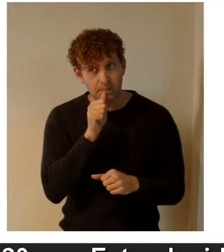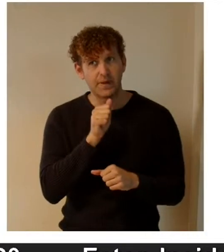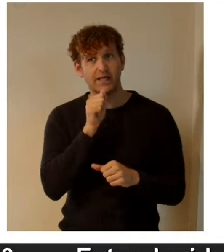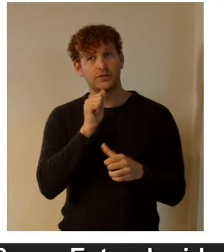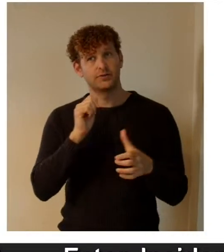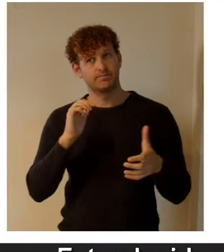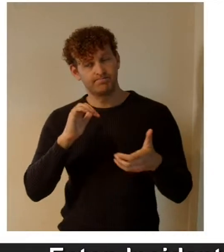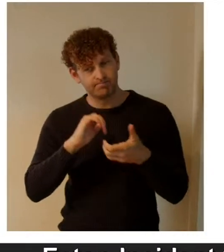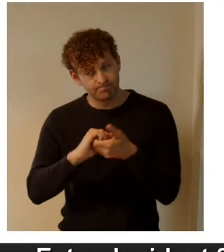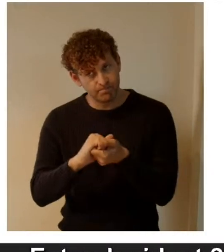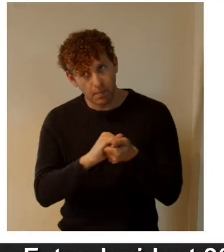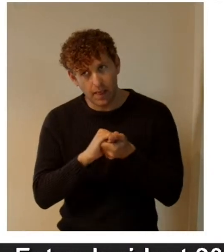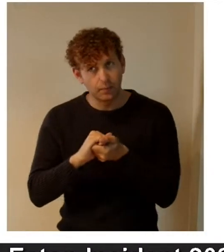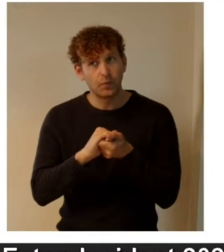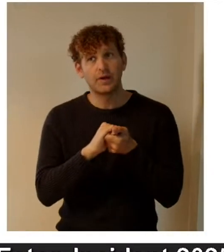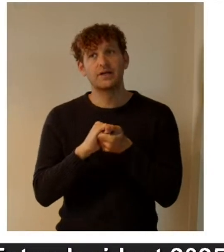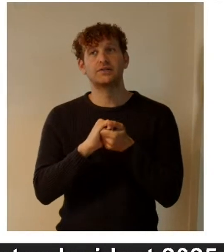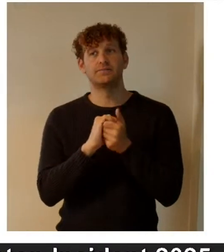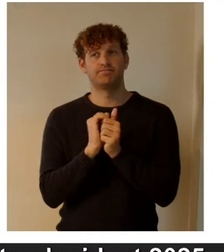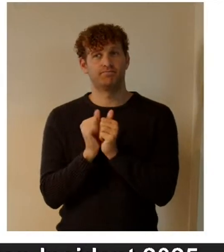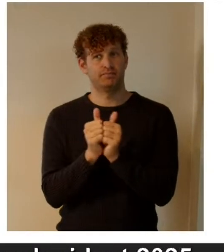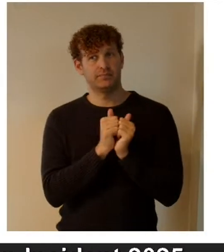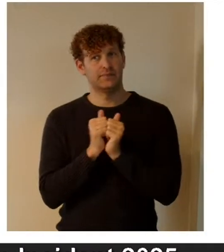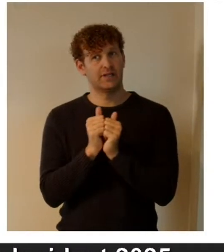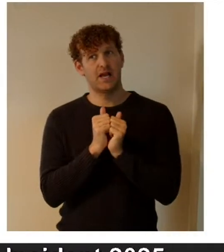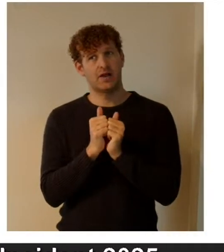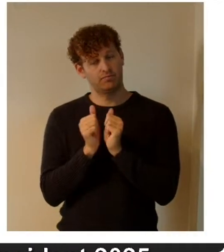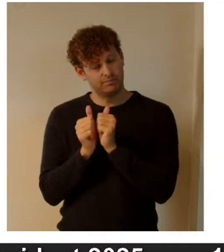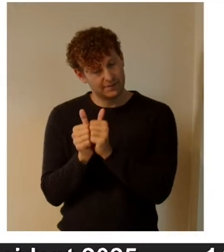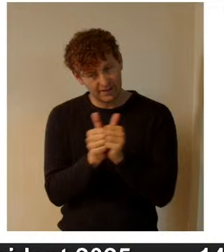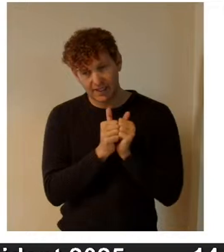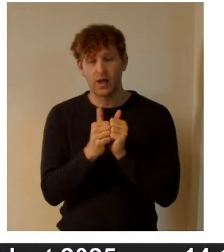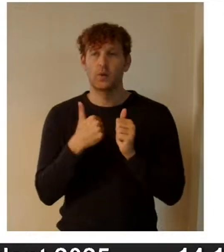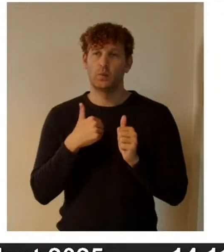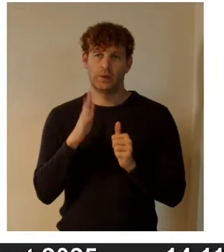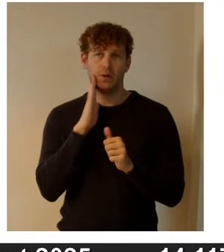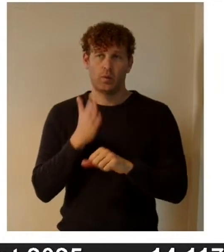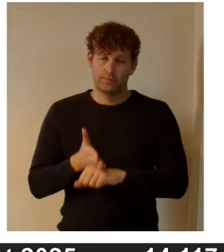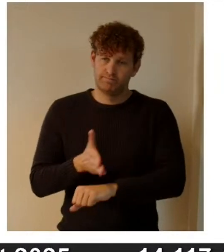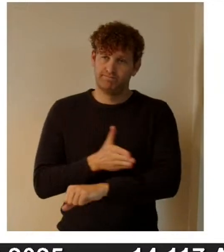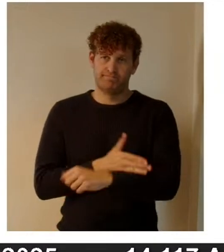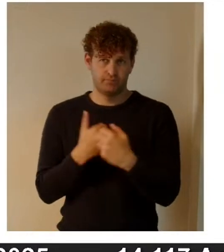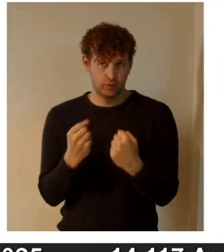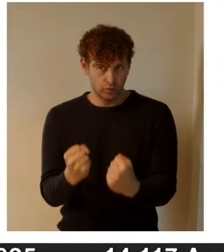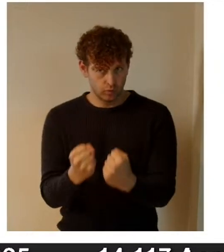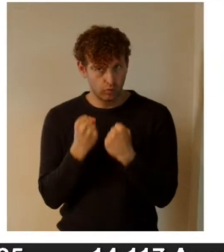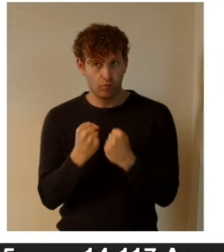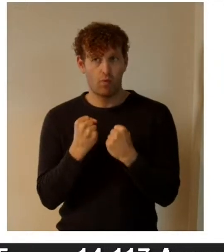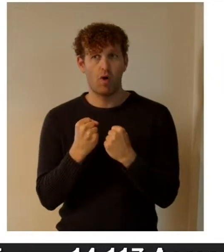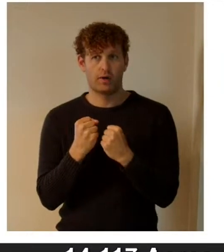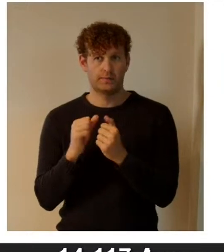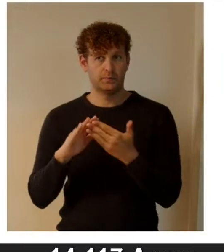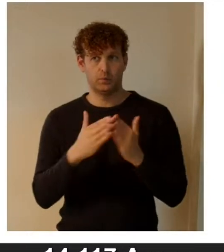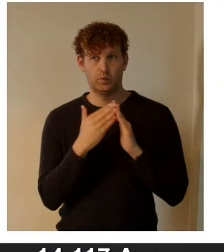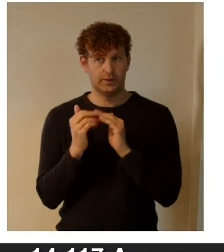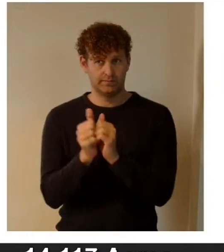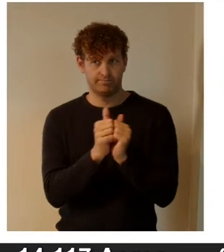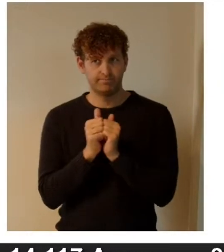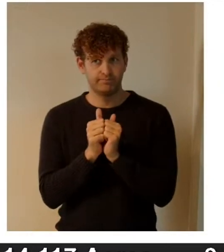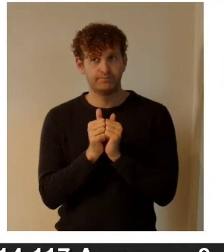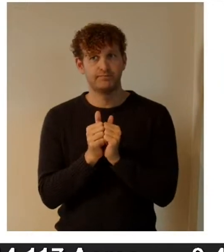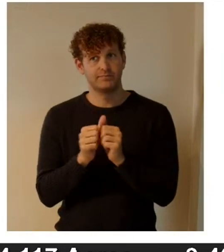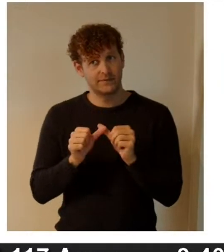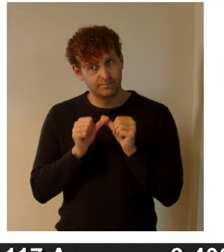collaboration. Together, we will move forward and rebuild a stronger Altadena. Let's continue to work together, keeping Altadena at the center of